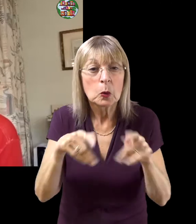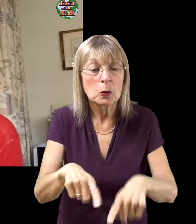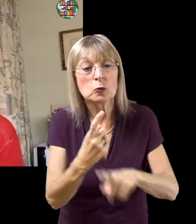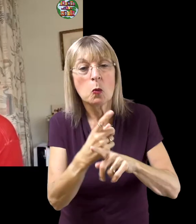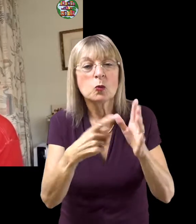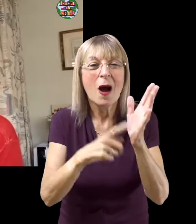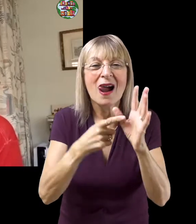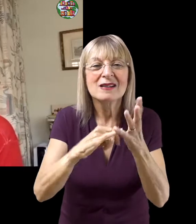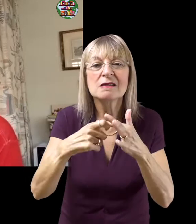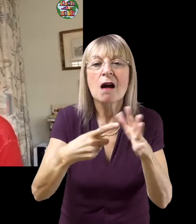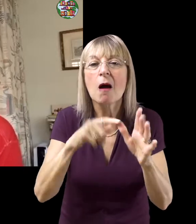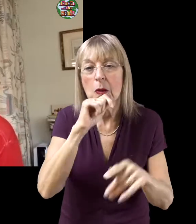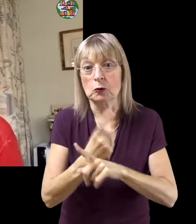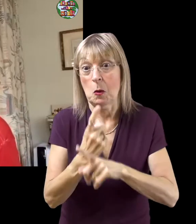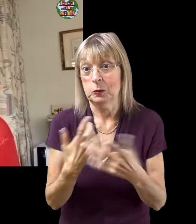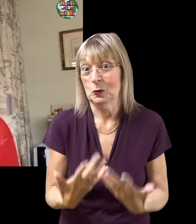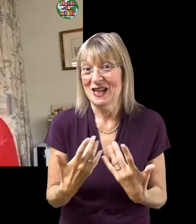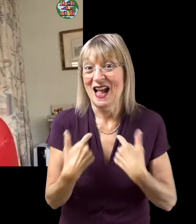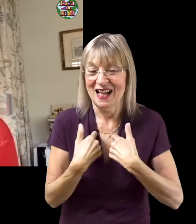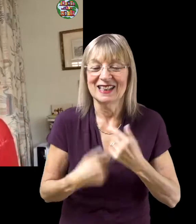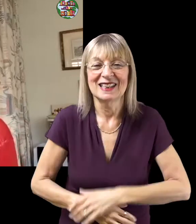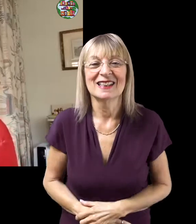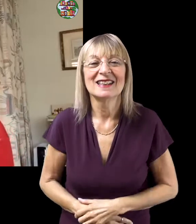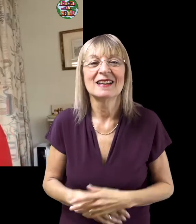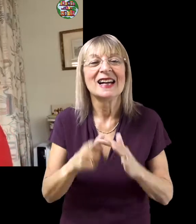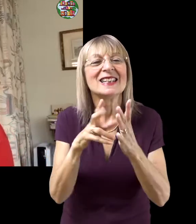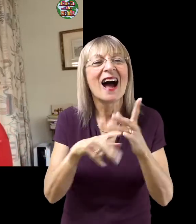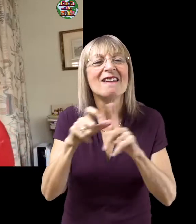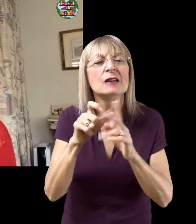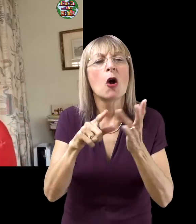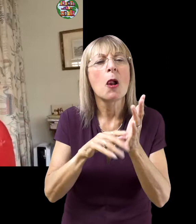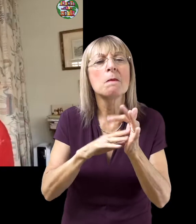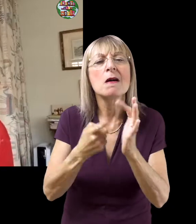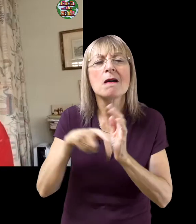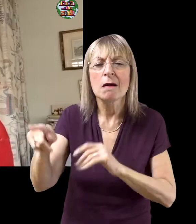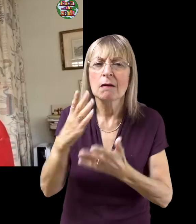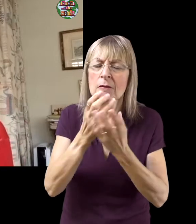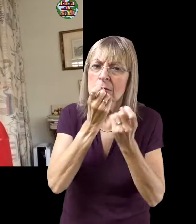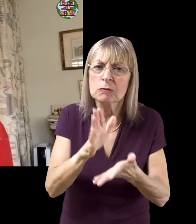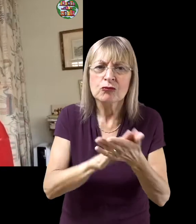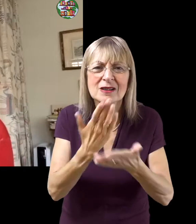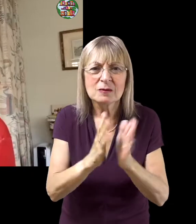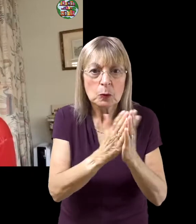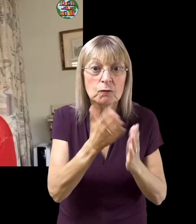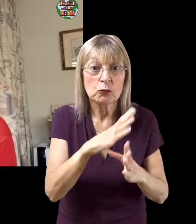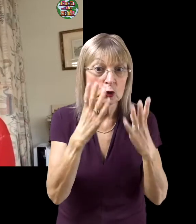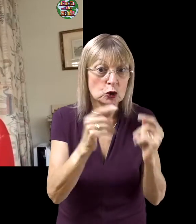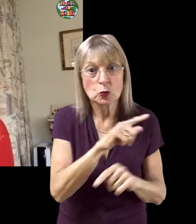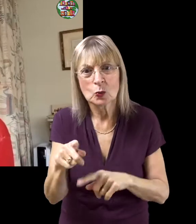this book, Talking to Alaska, which we're going to be talking about today. David Colmer is a really wonderful